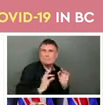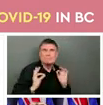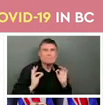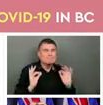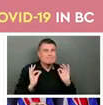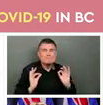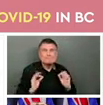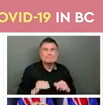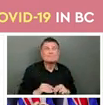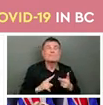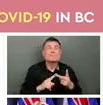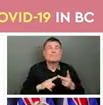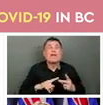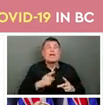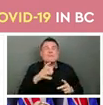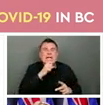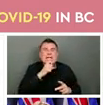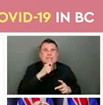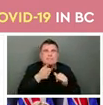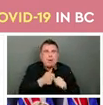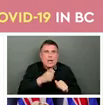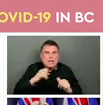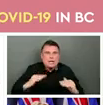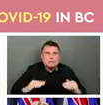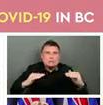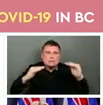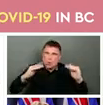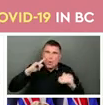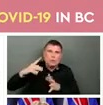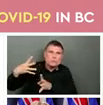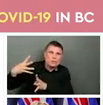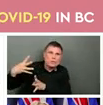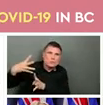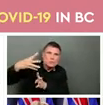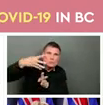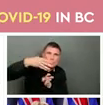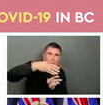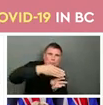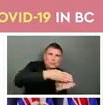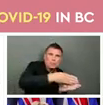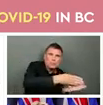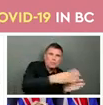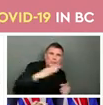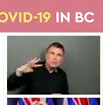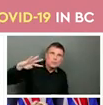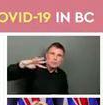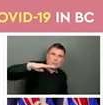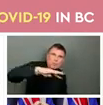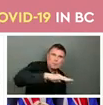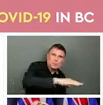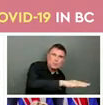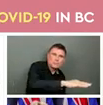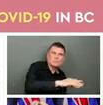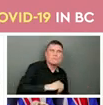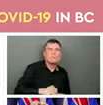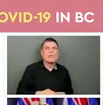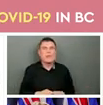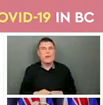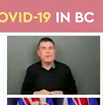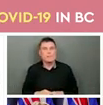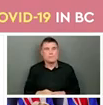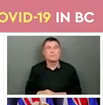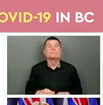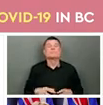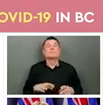This is looking at our test positivity rate across the province and our testing rate, and what we can see is the testing rates still remain